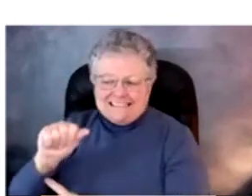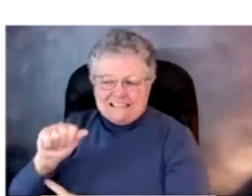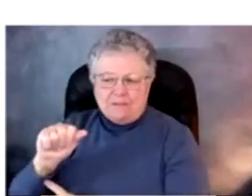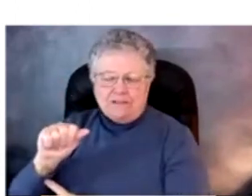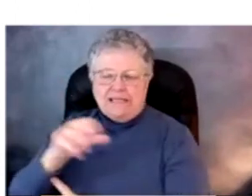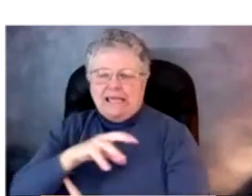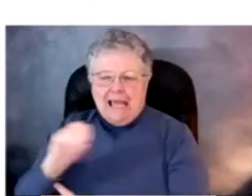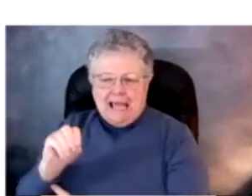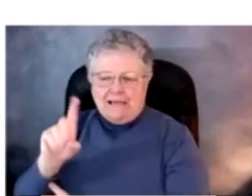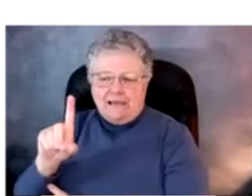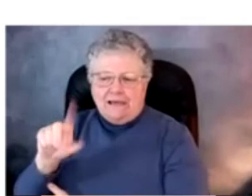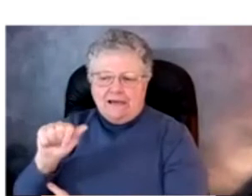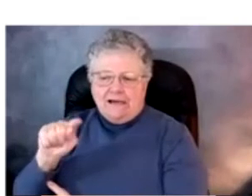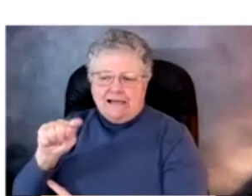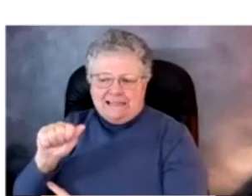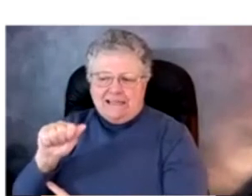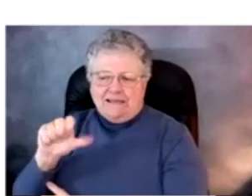share.